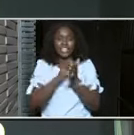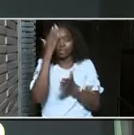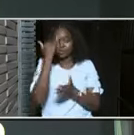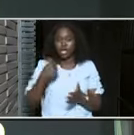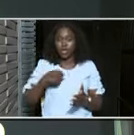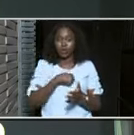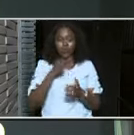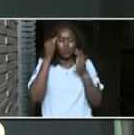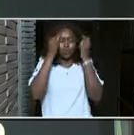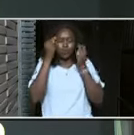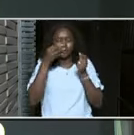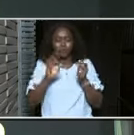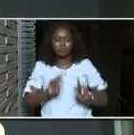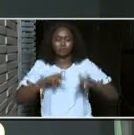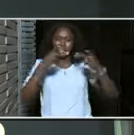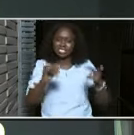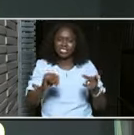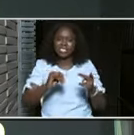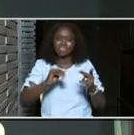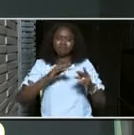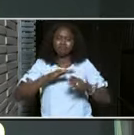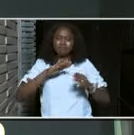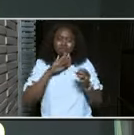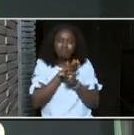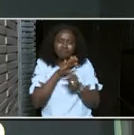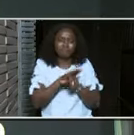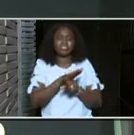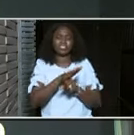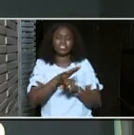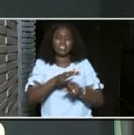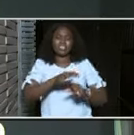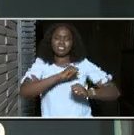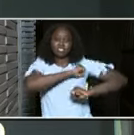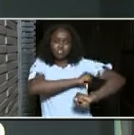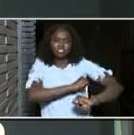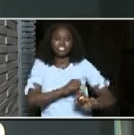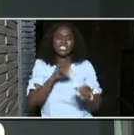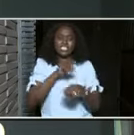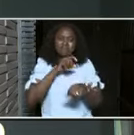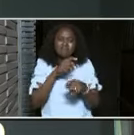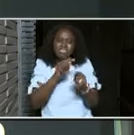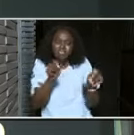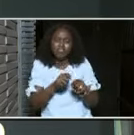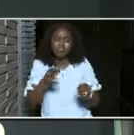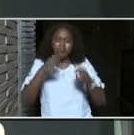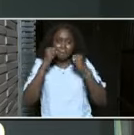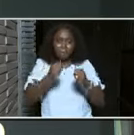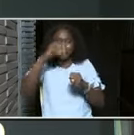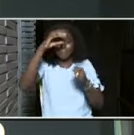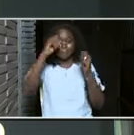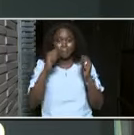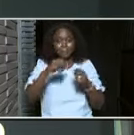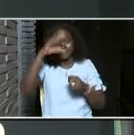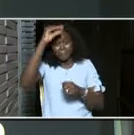providing adequate security in terms of manpower, in terms of equipment, IT,